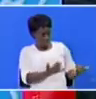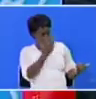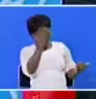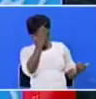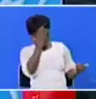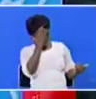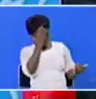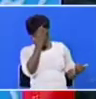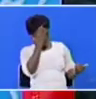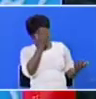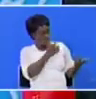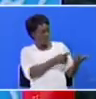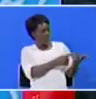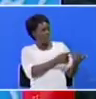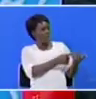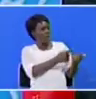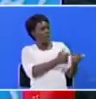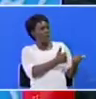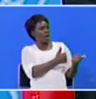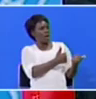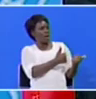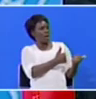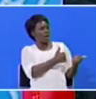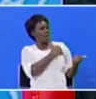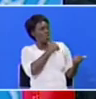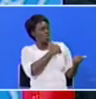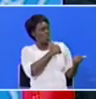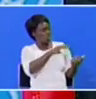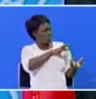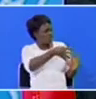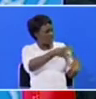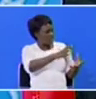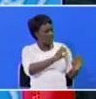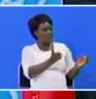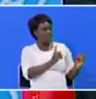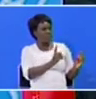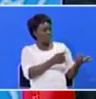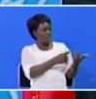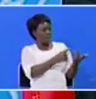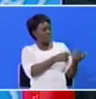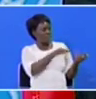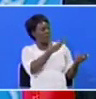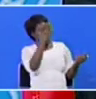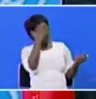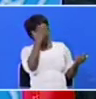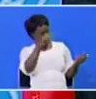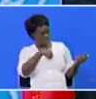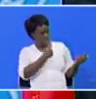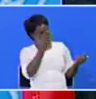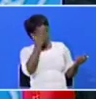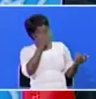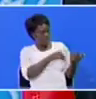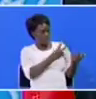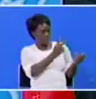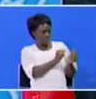knows the numbers. It's a numbers game. It's not rocket science. We know our numbers, they know their numbers. In